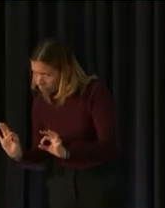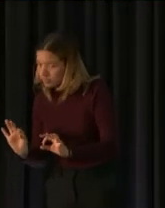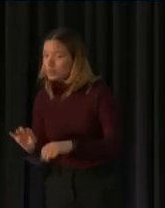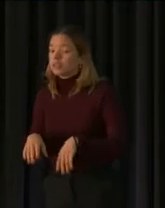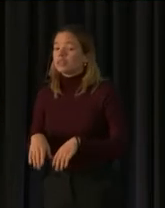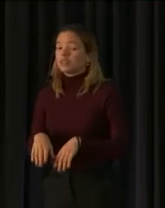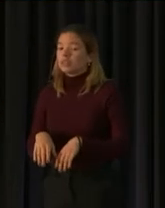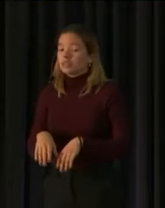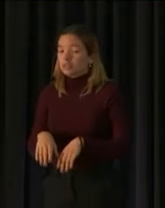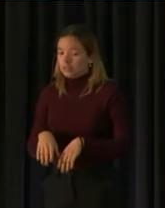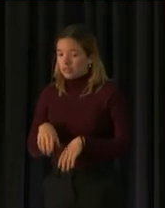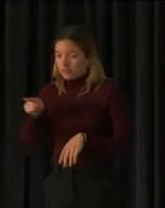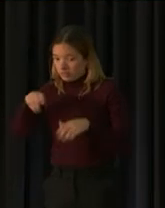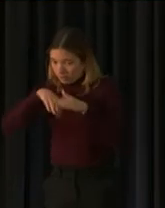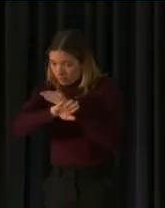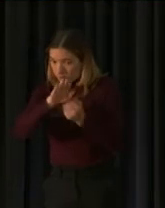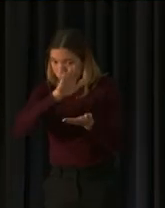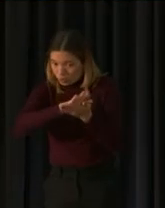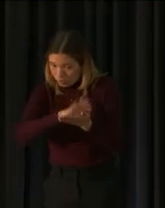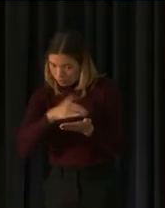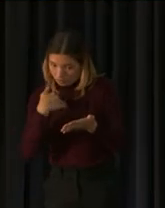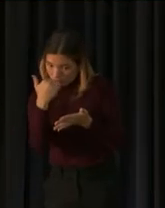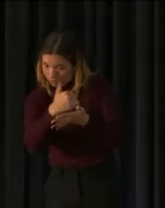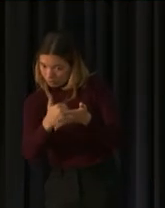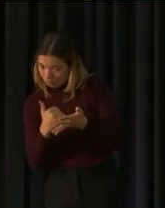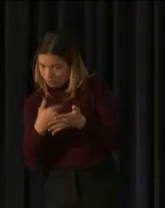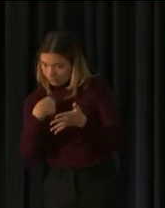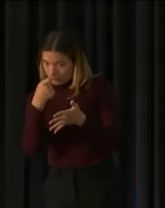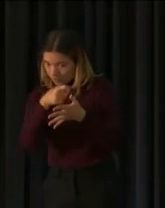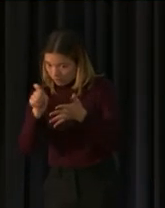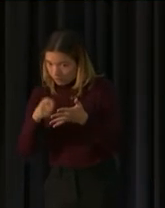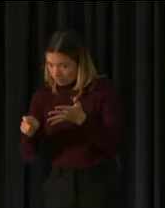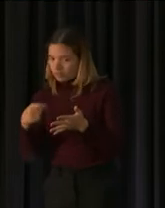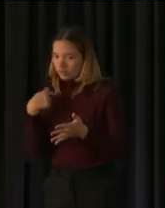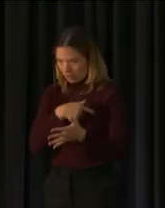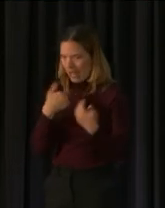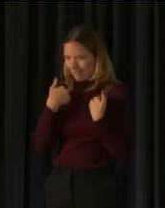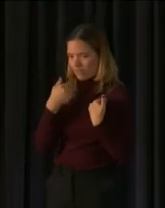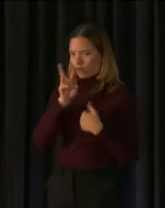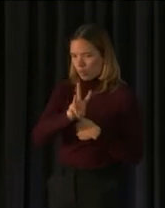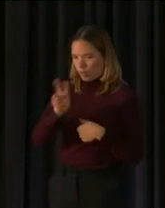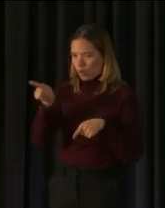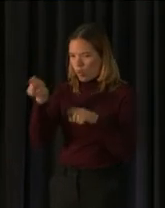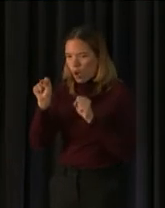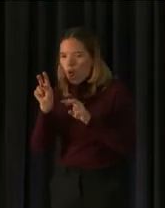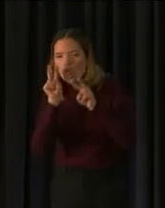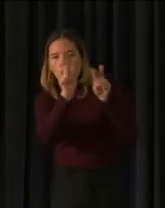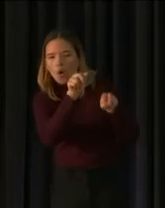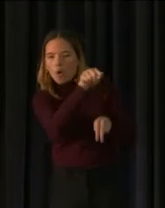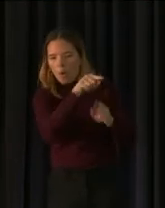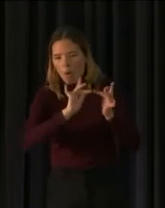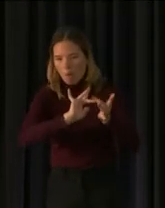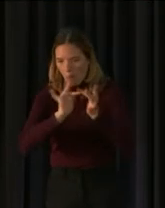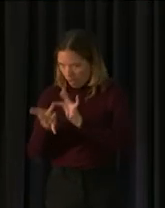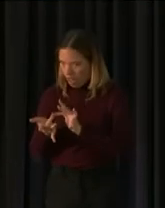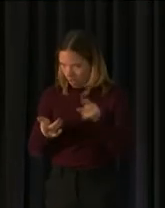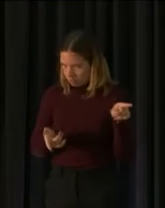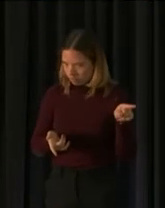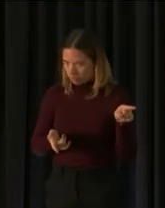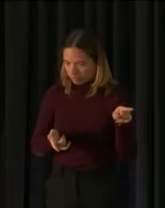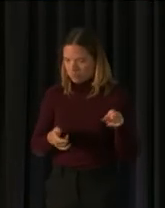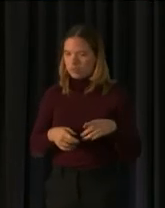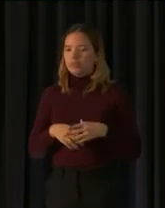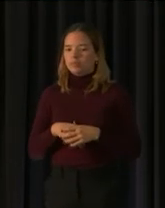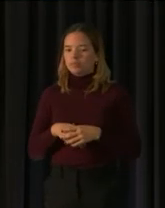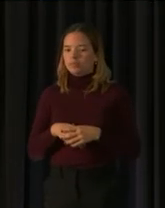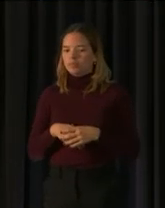available to you all on our website. And again, we use that walk to ensure that traditionally what happens every